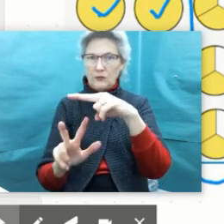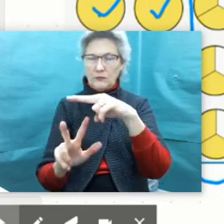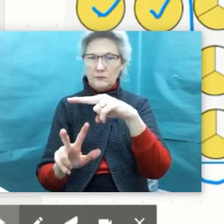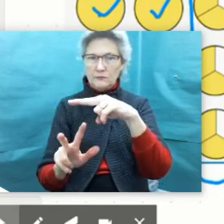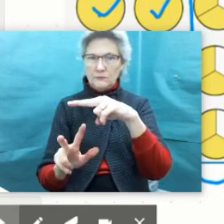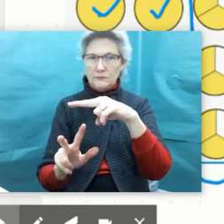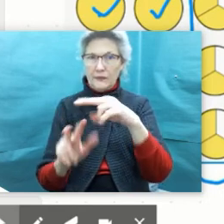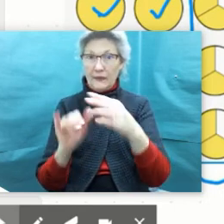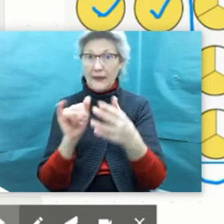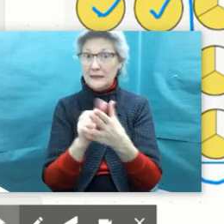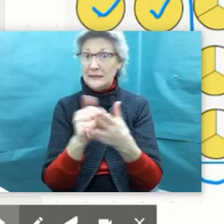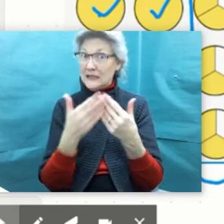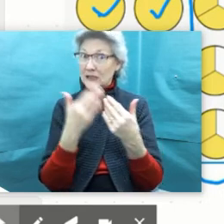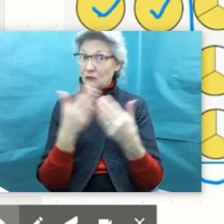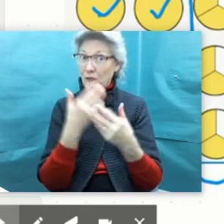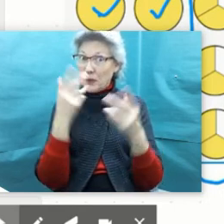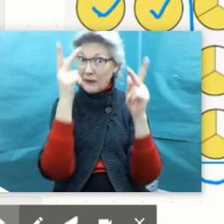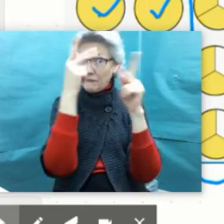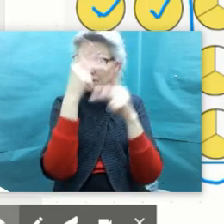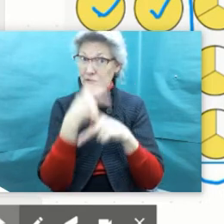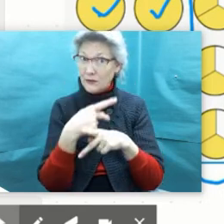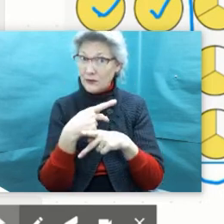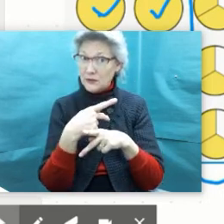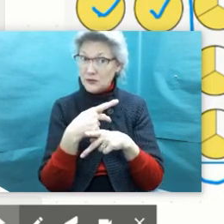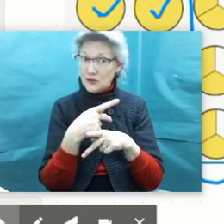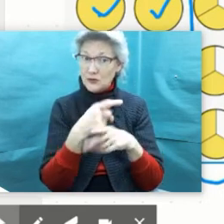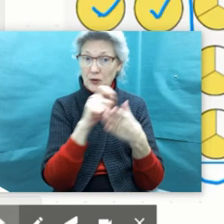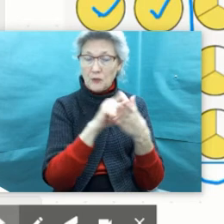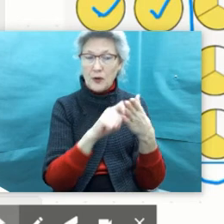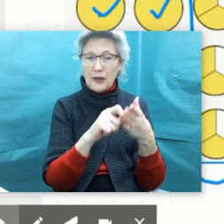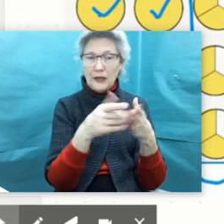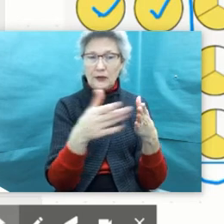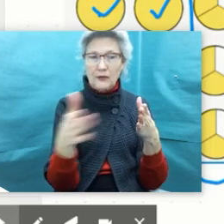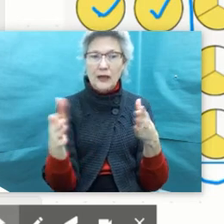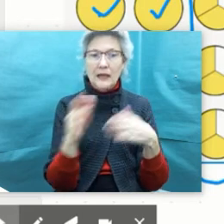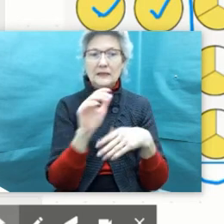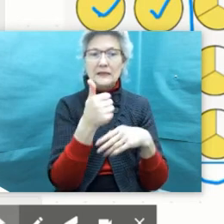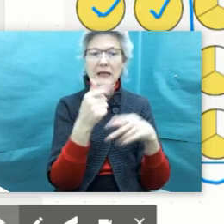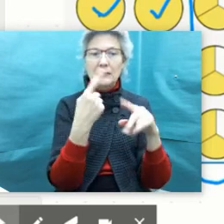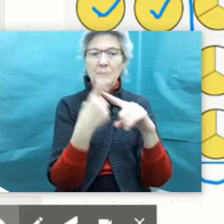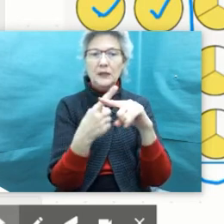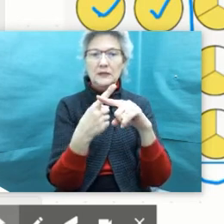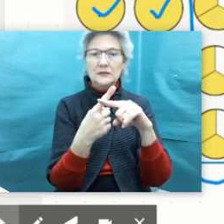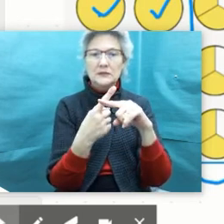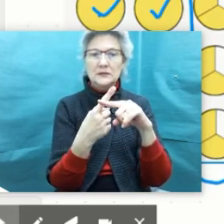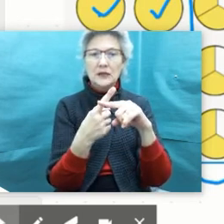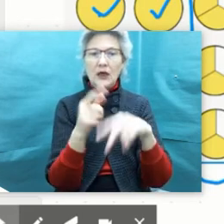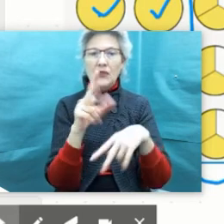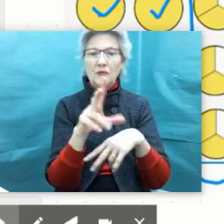10 plus 3 1/3. That's much easier for me to work with. So I'm going to write down here, I'm running out of space,